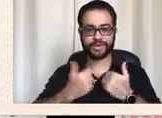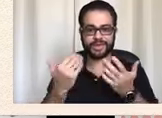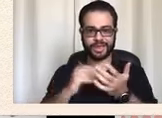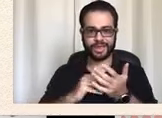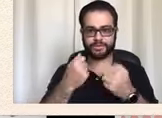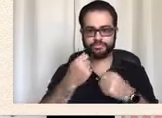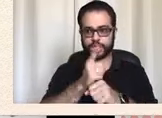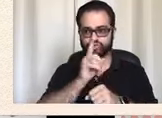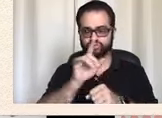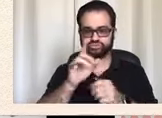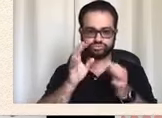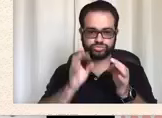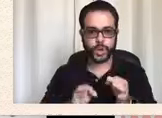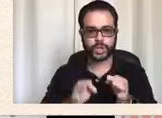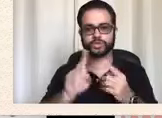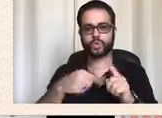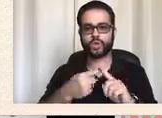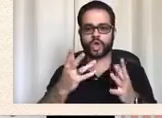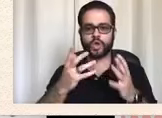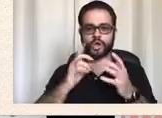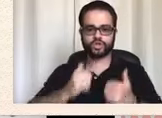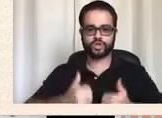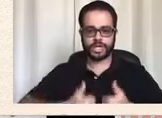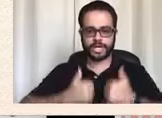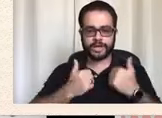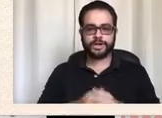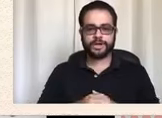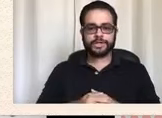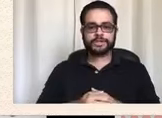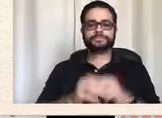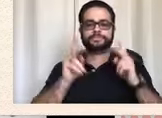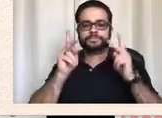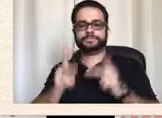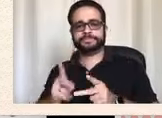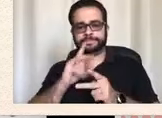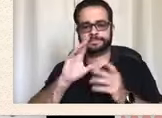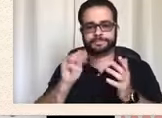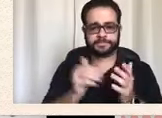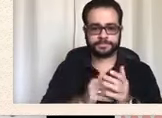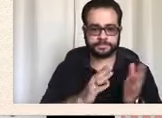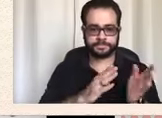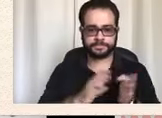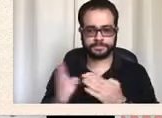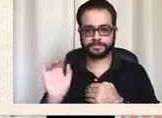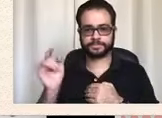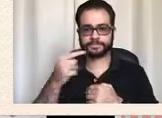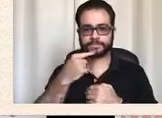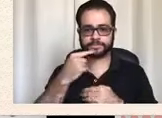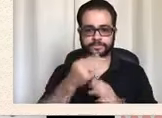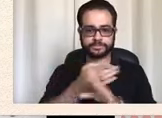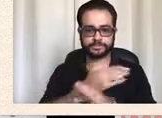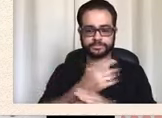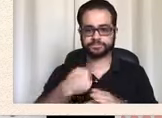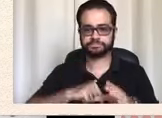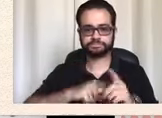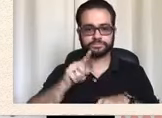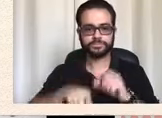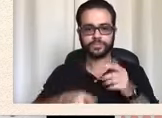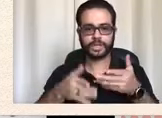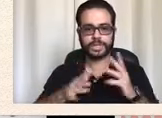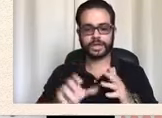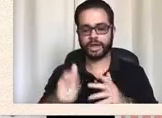an adult. Person-centered planning. Like I said before, you know, we shouldn't let other people just make the big decisions for